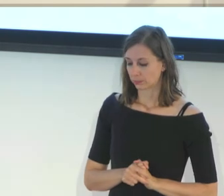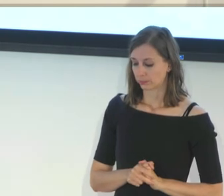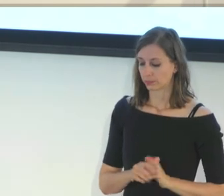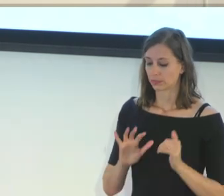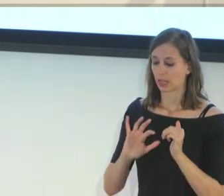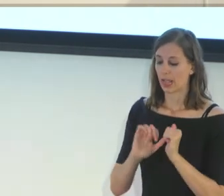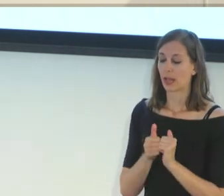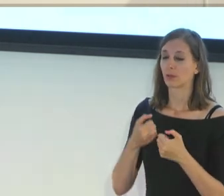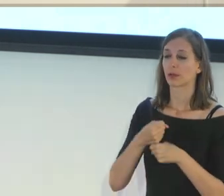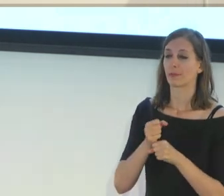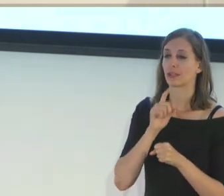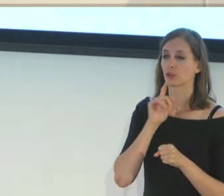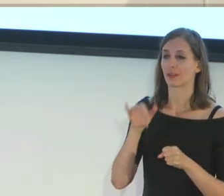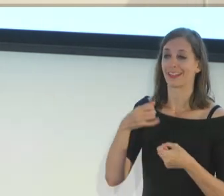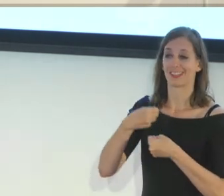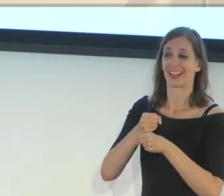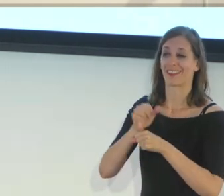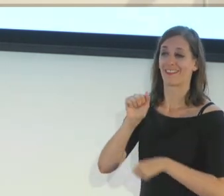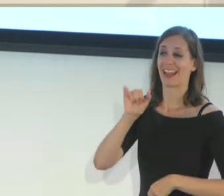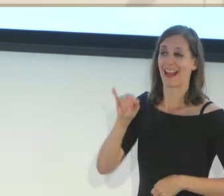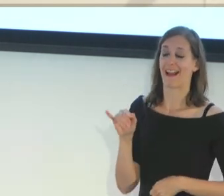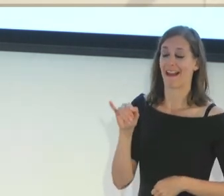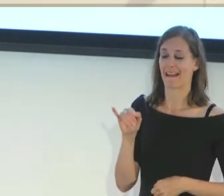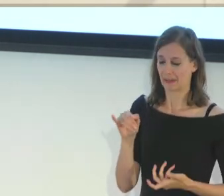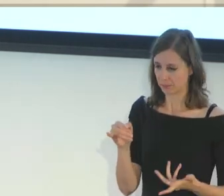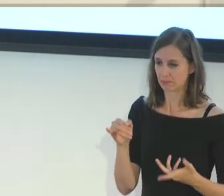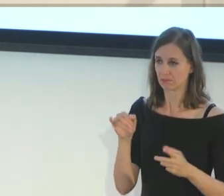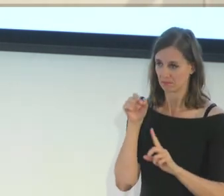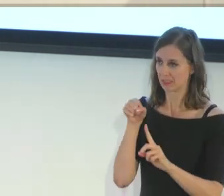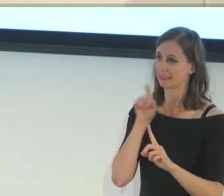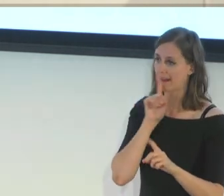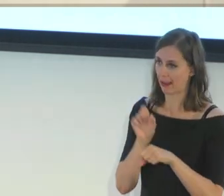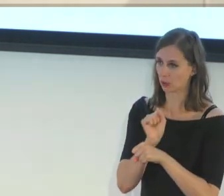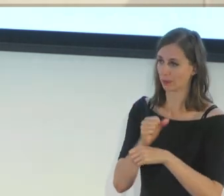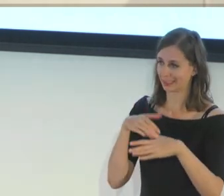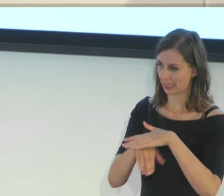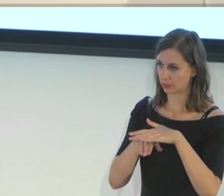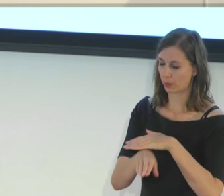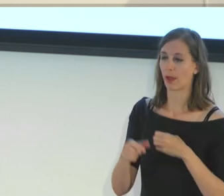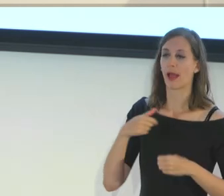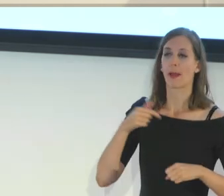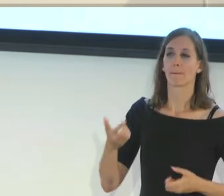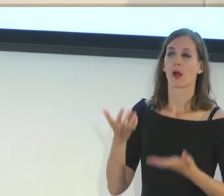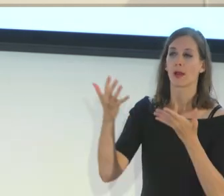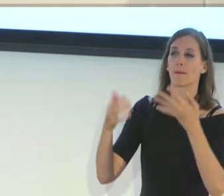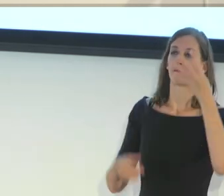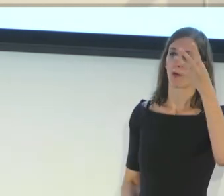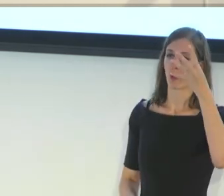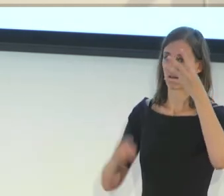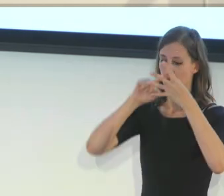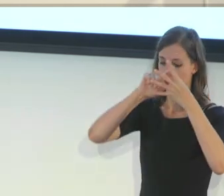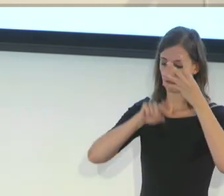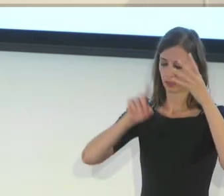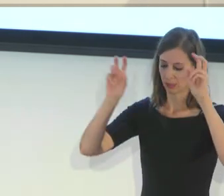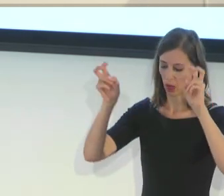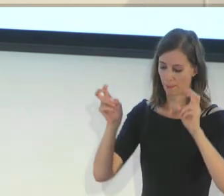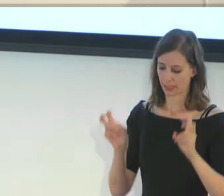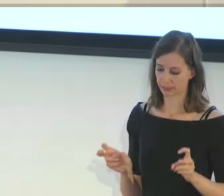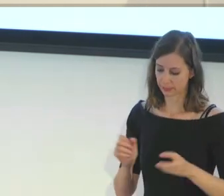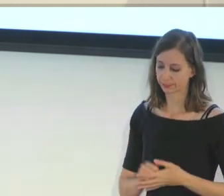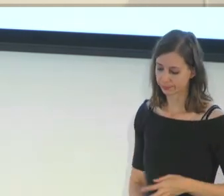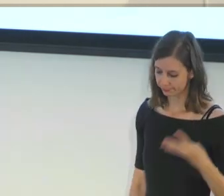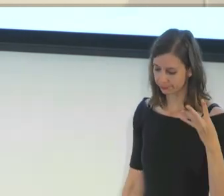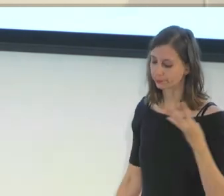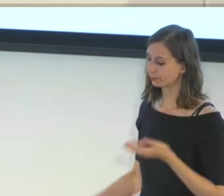AI is accessible? I brought up the four topics of accounts and social graphs, applications and